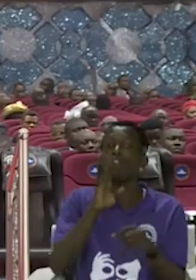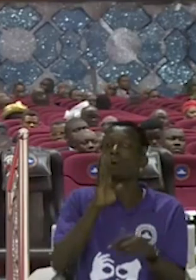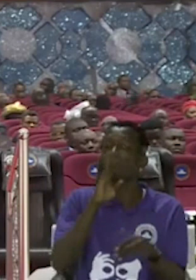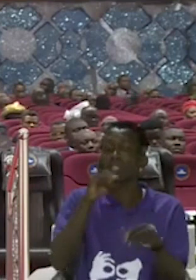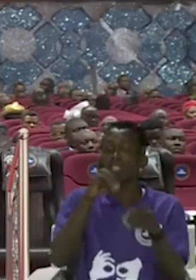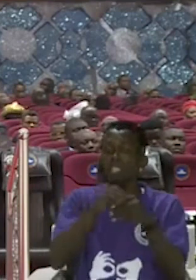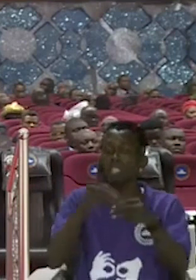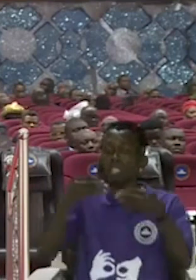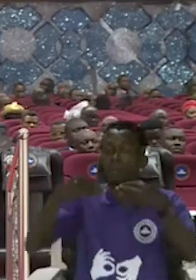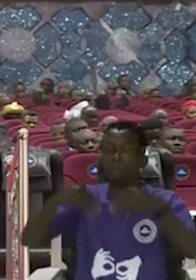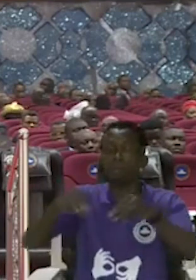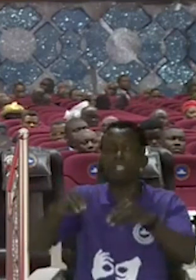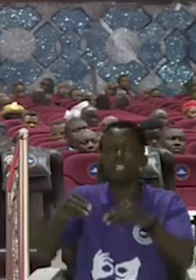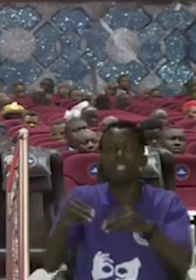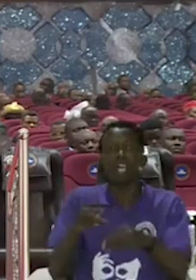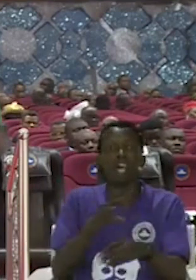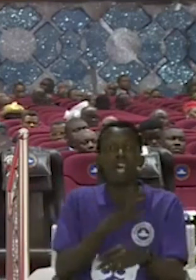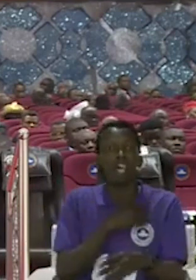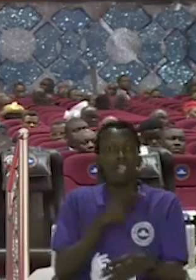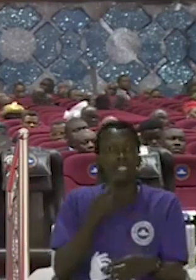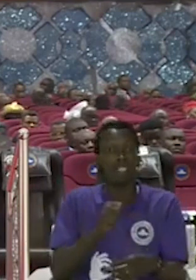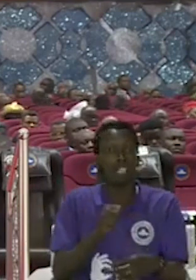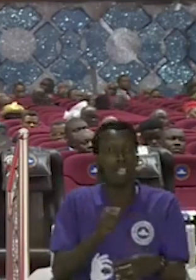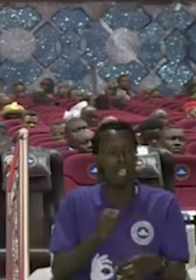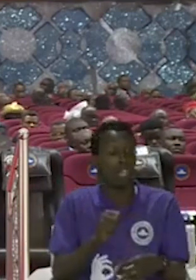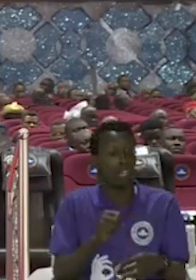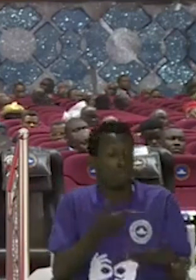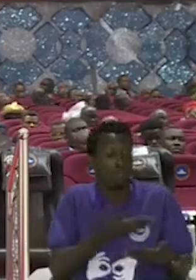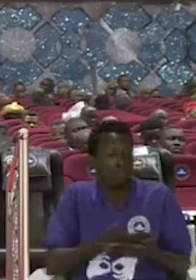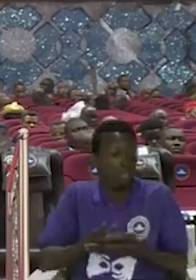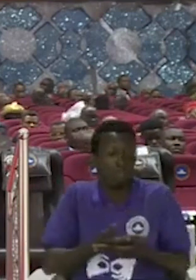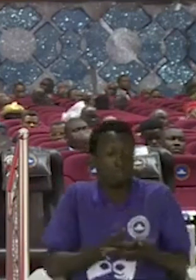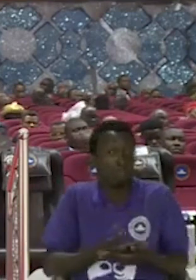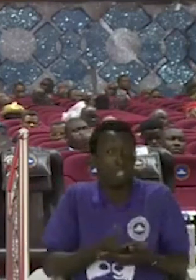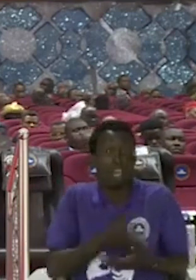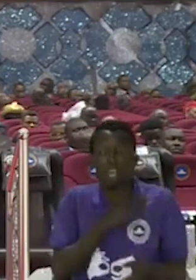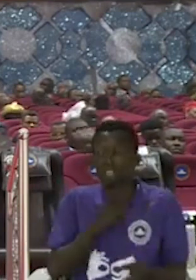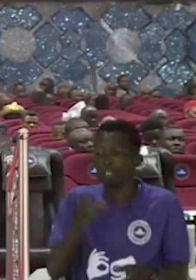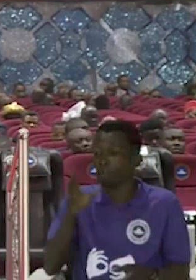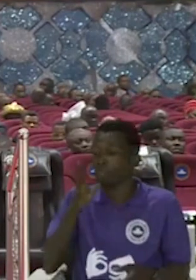and the neck of the baby at the back of the mother will be twisted.